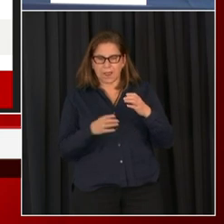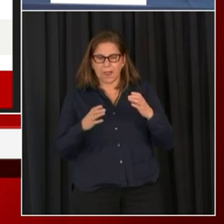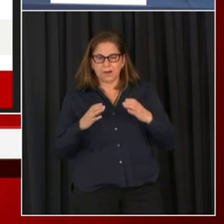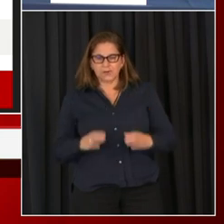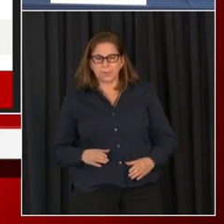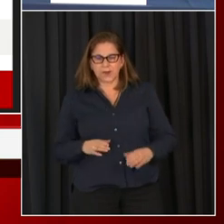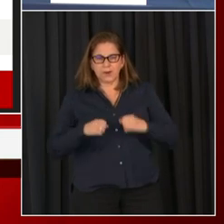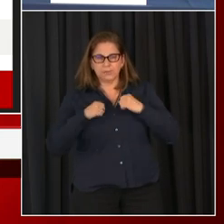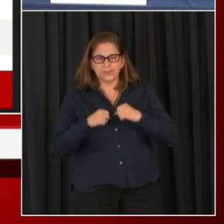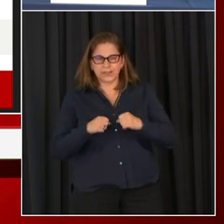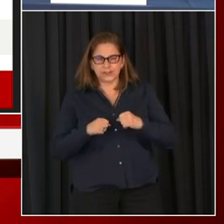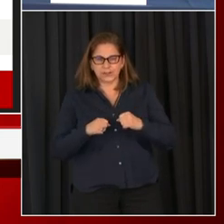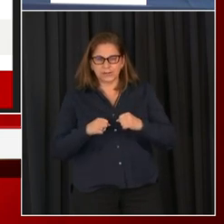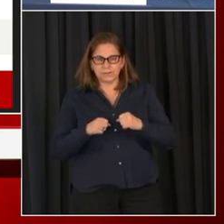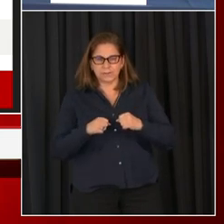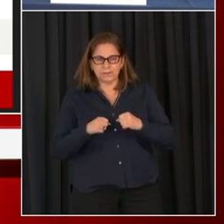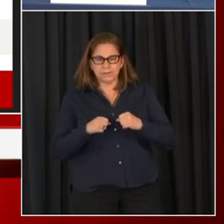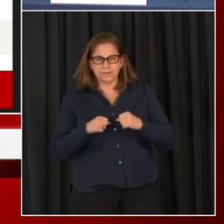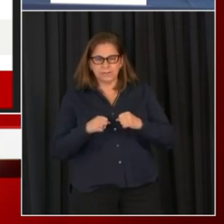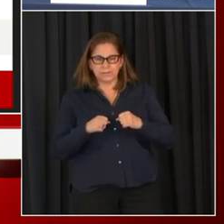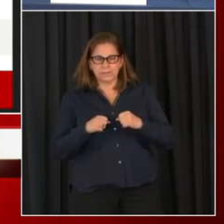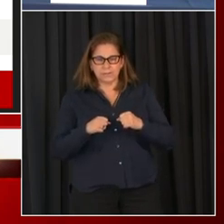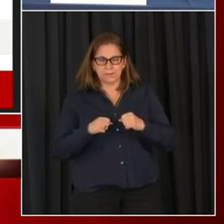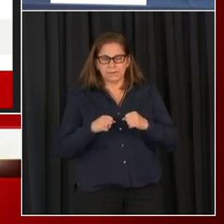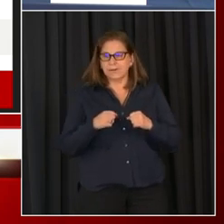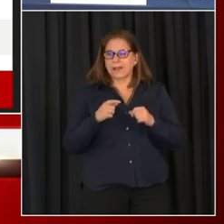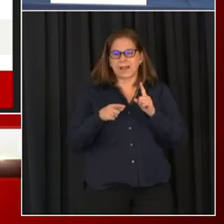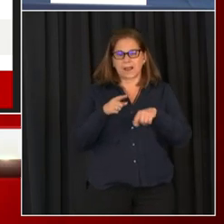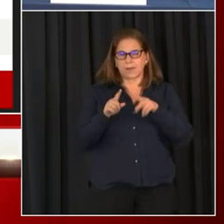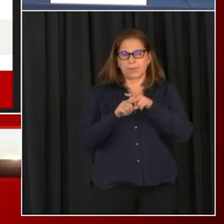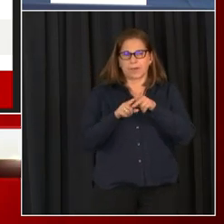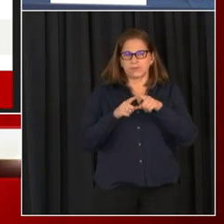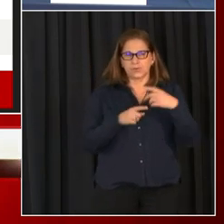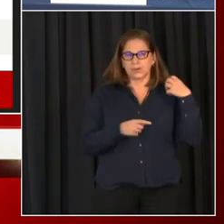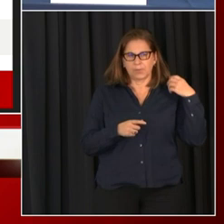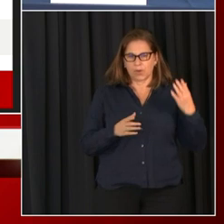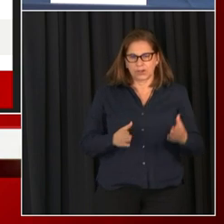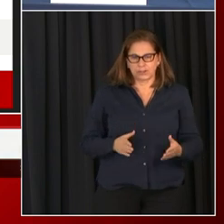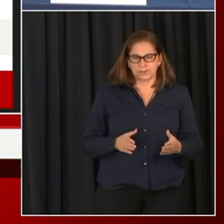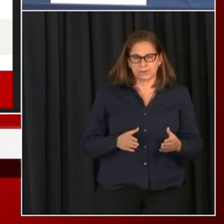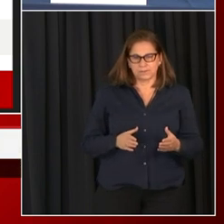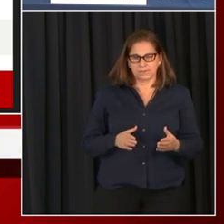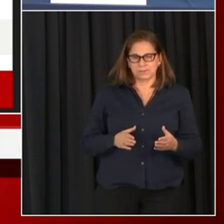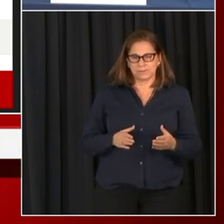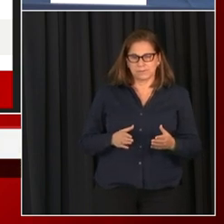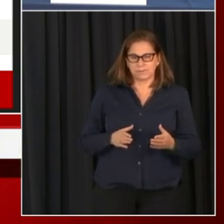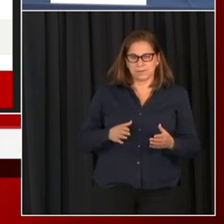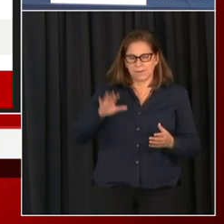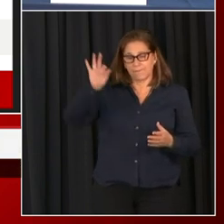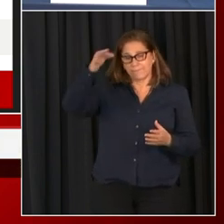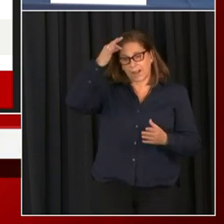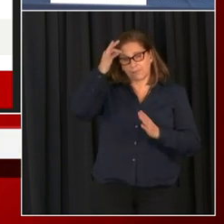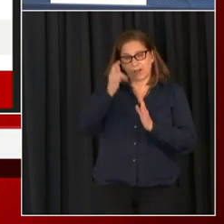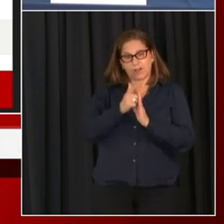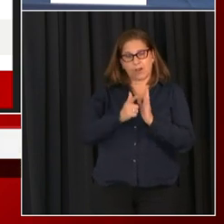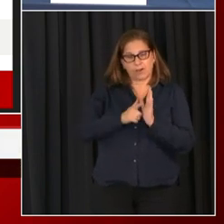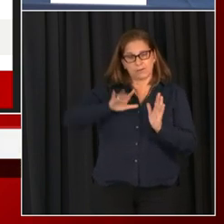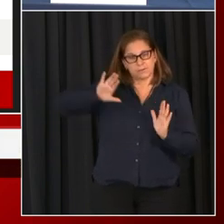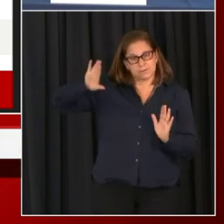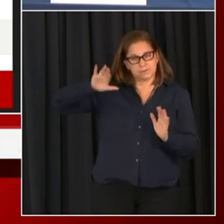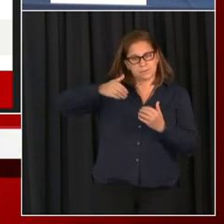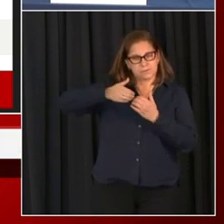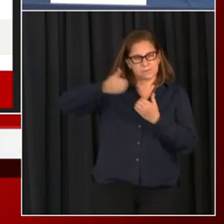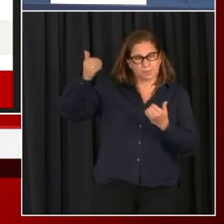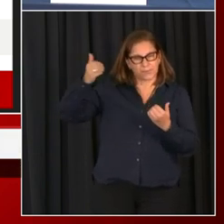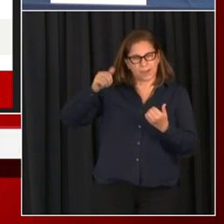apply to certain employers who are covered under a federal law called ERISA, which essentially